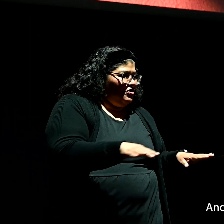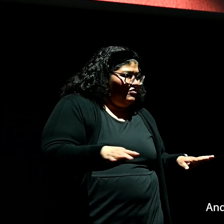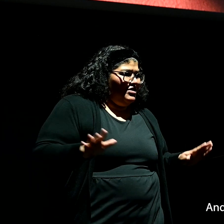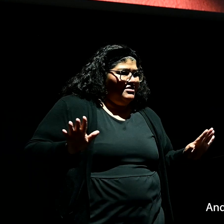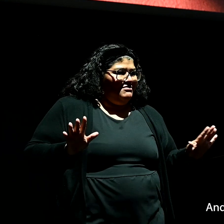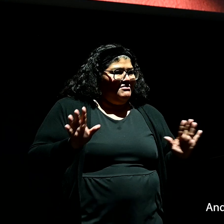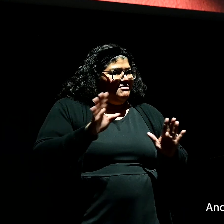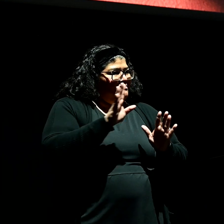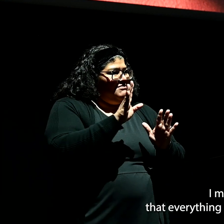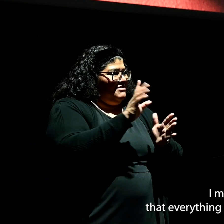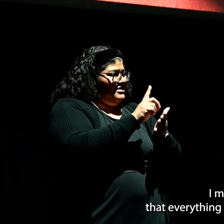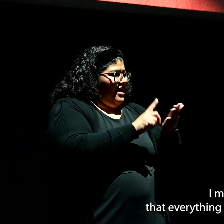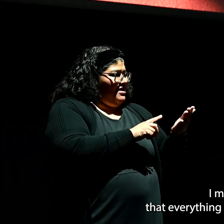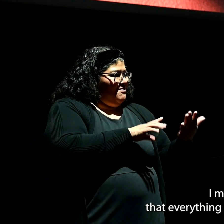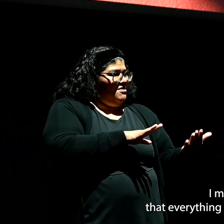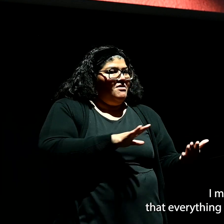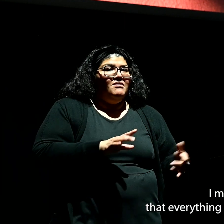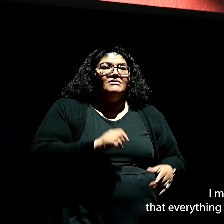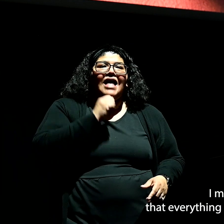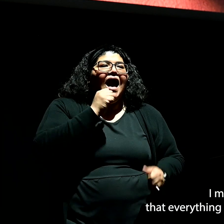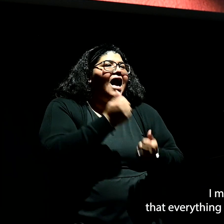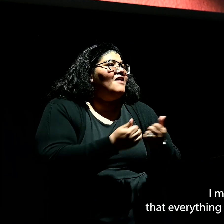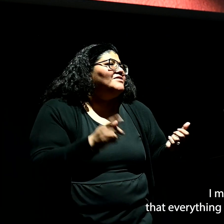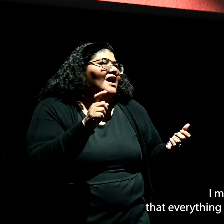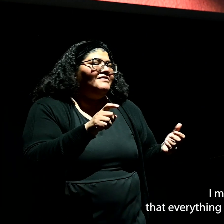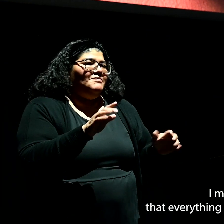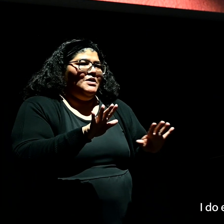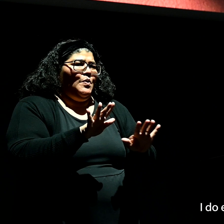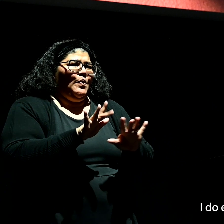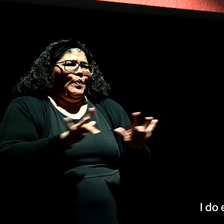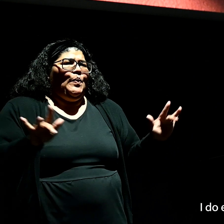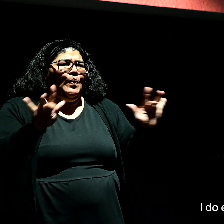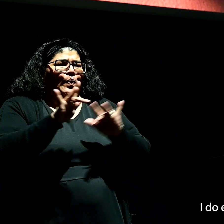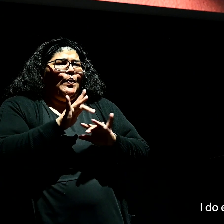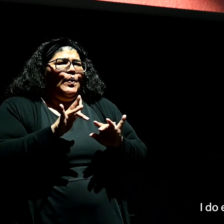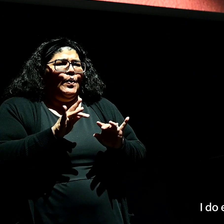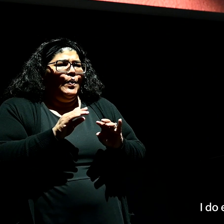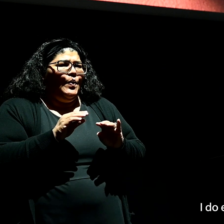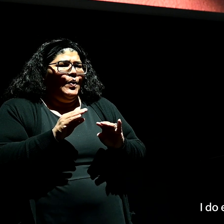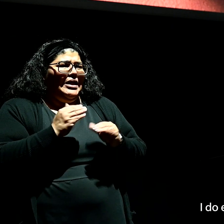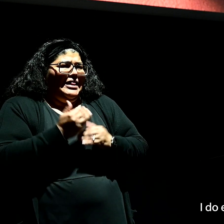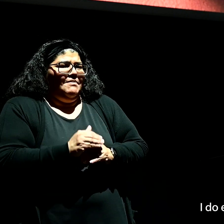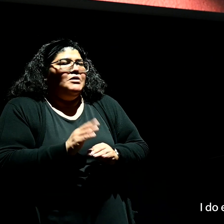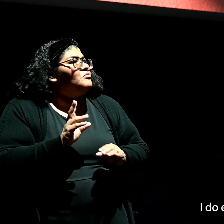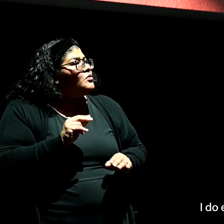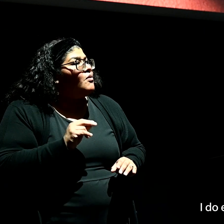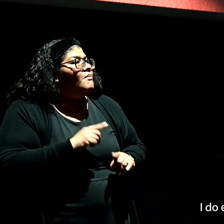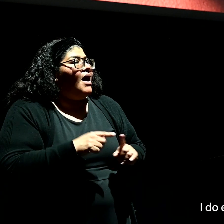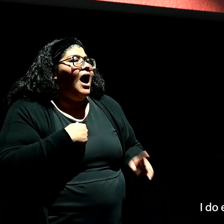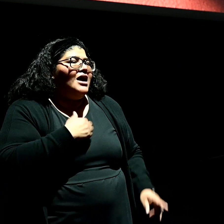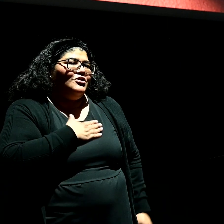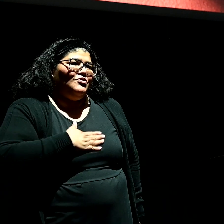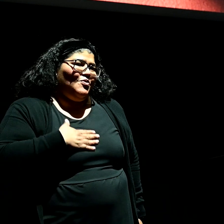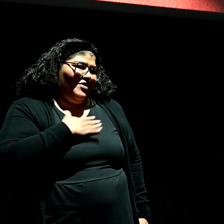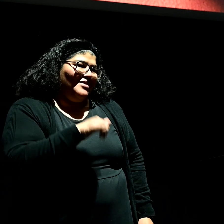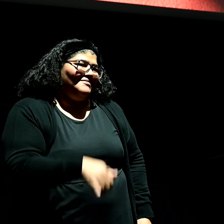And not that everything has to be sparse, but I do enjoy that.